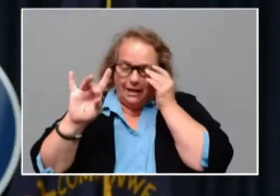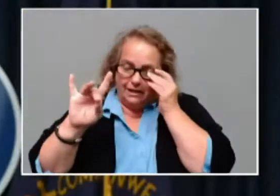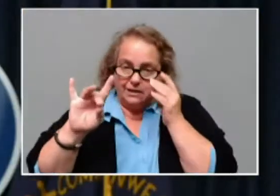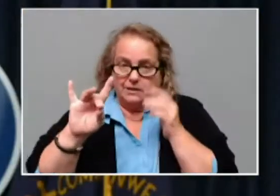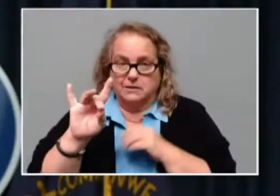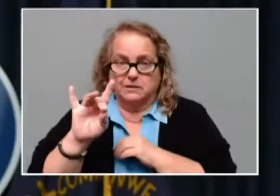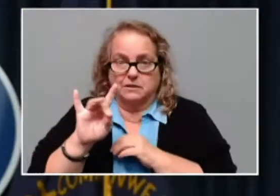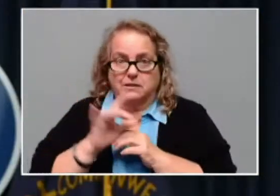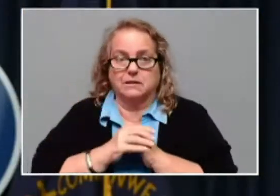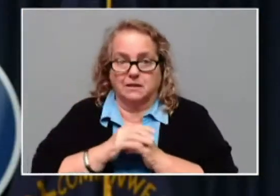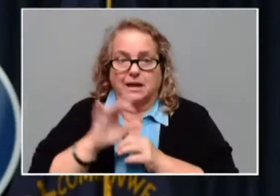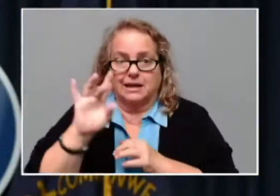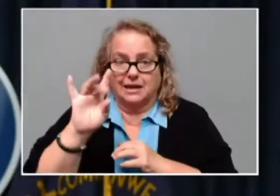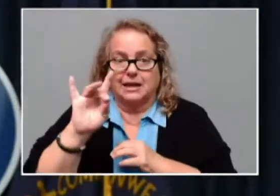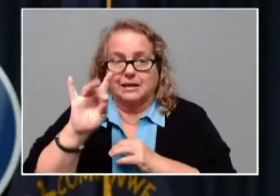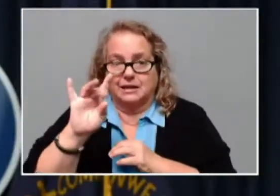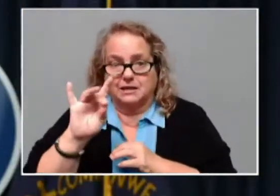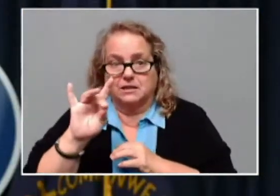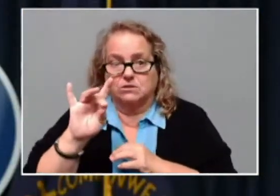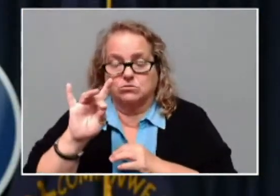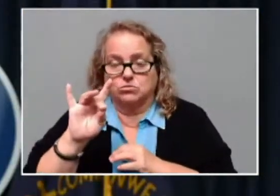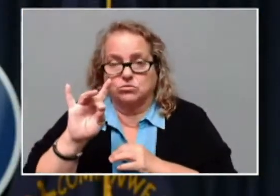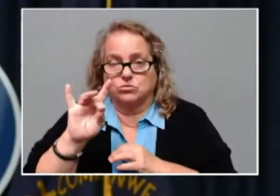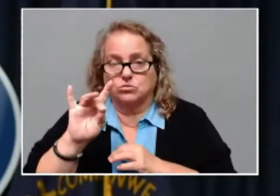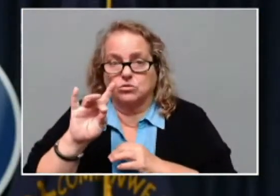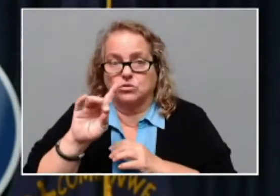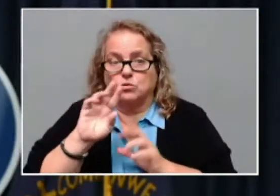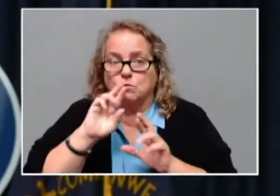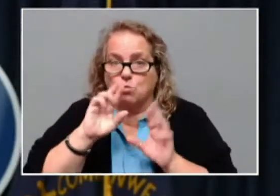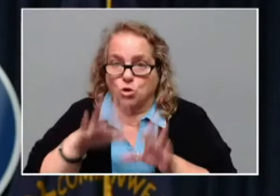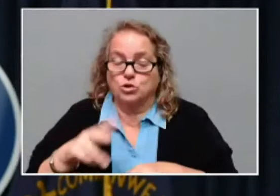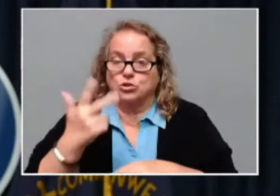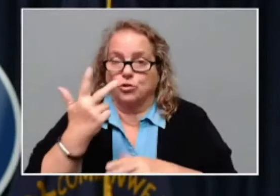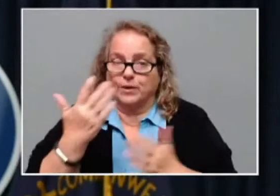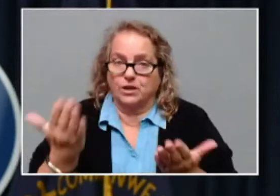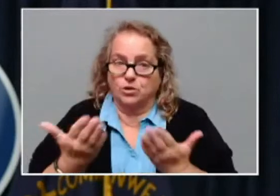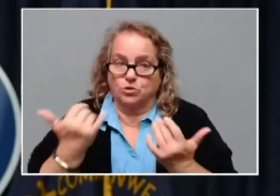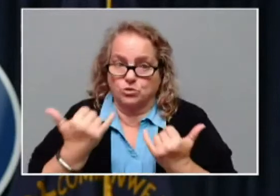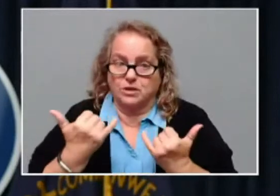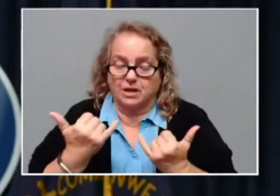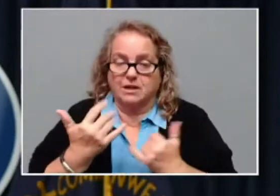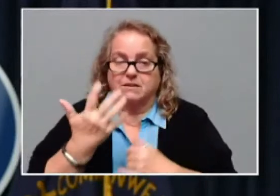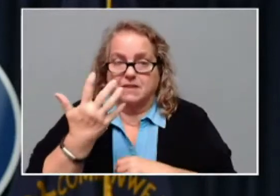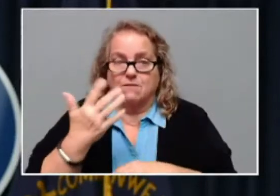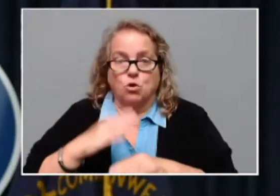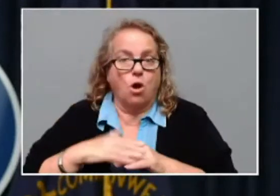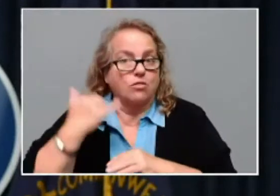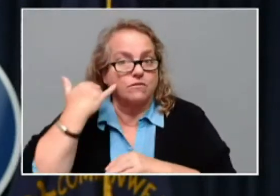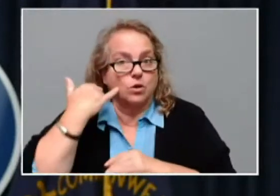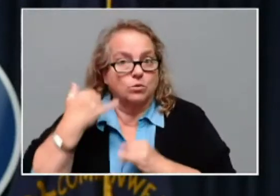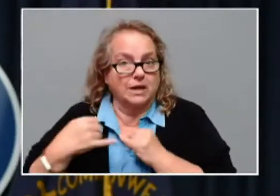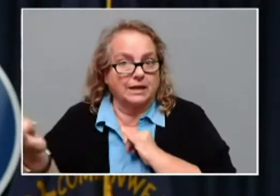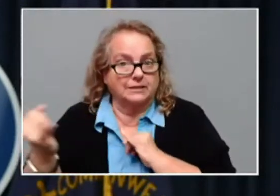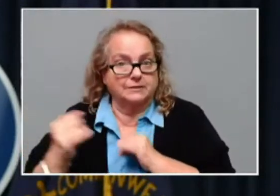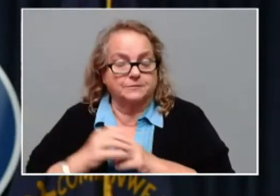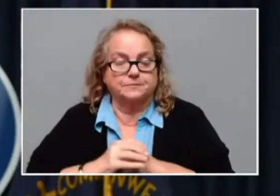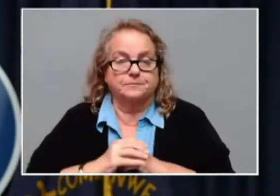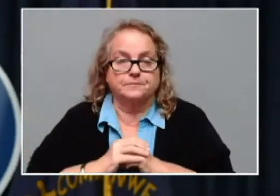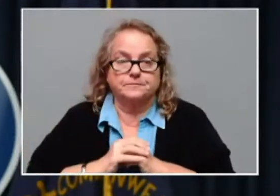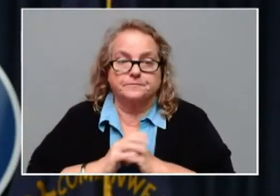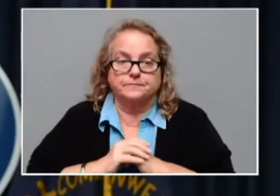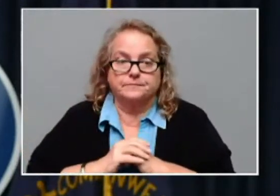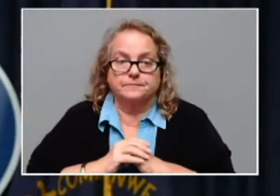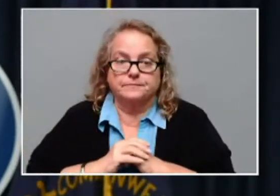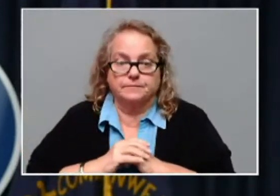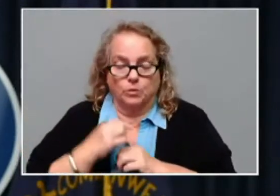about 8 journalists. 3 are here today. 5 are with us virtually. We will start